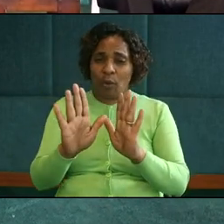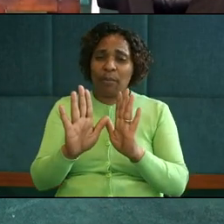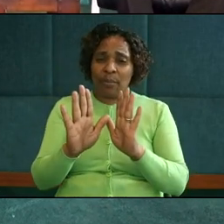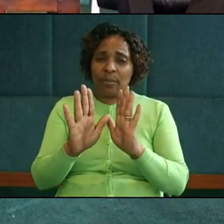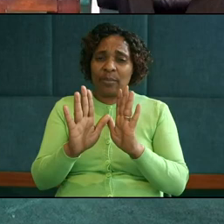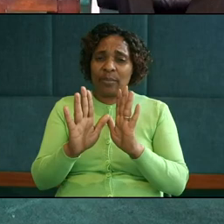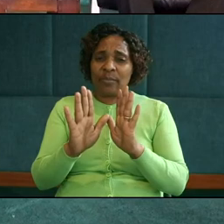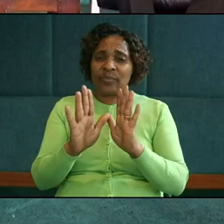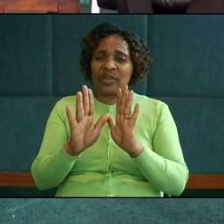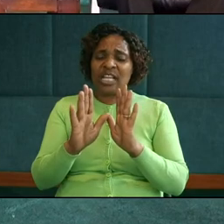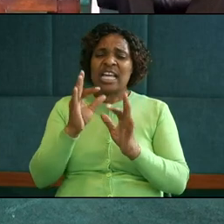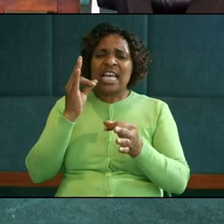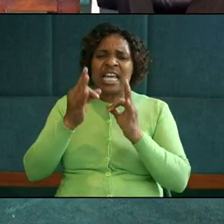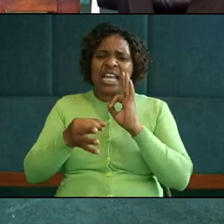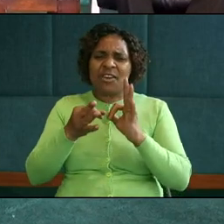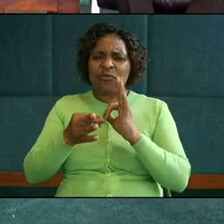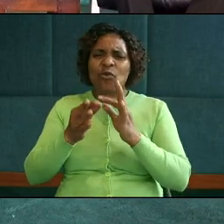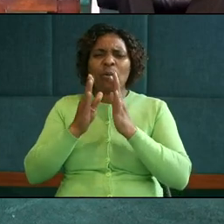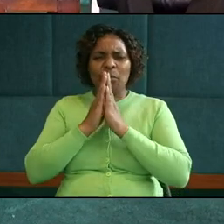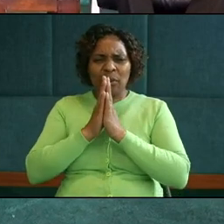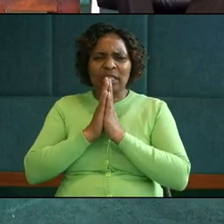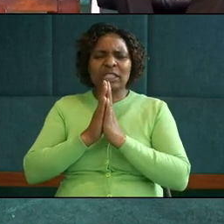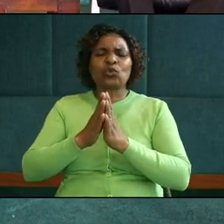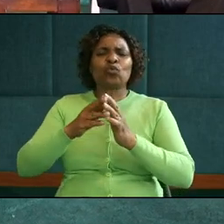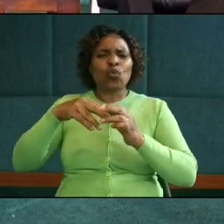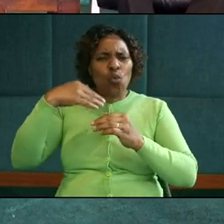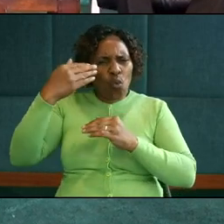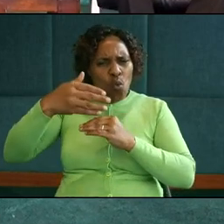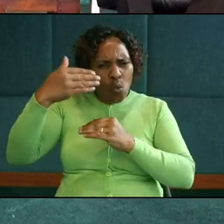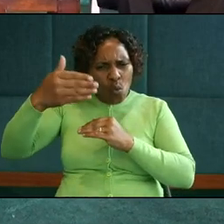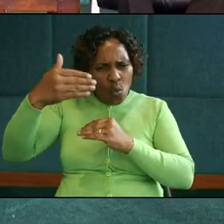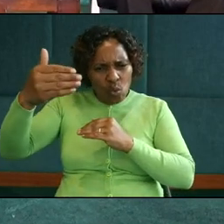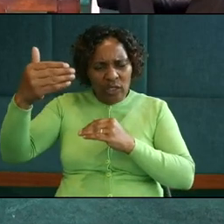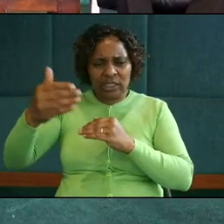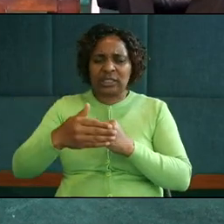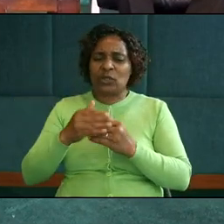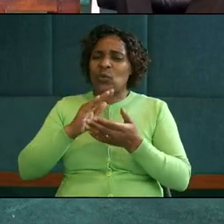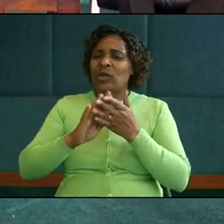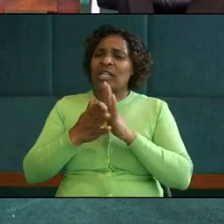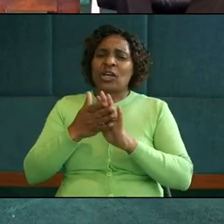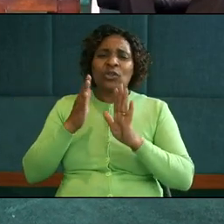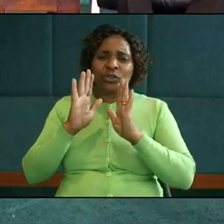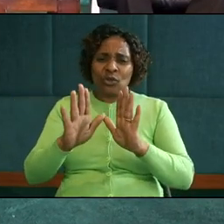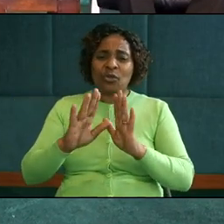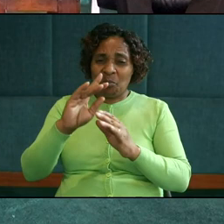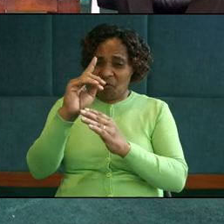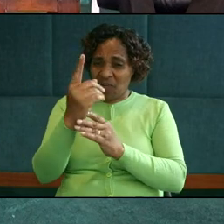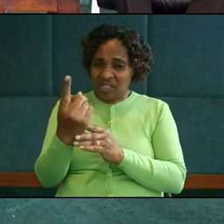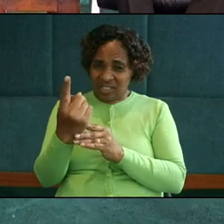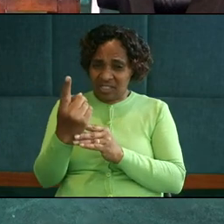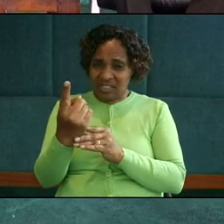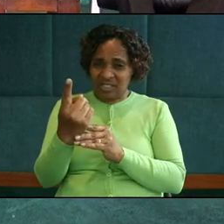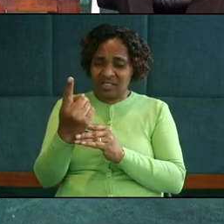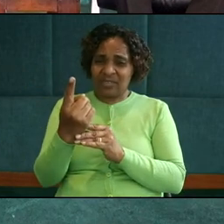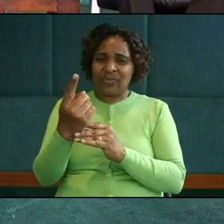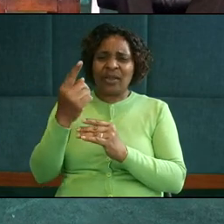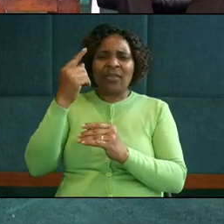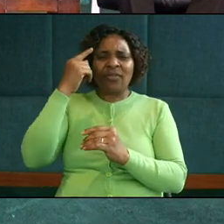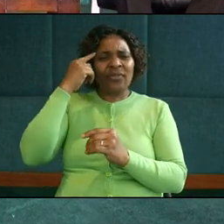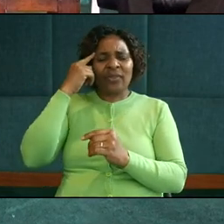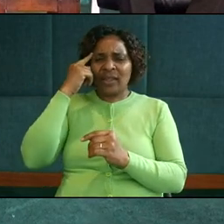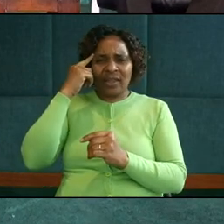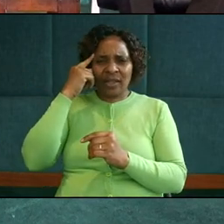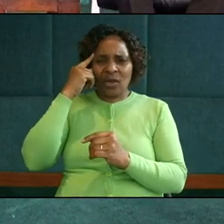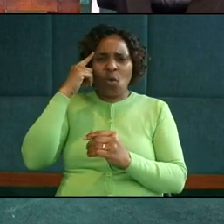you know, if you pray consistently, you have to, first of all, you have to think